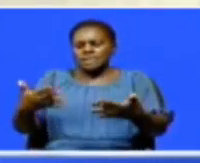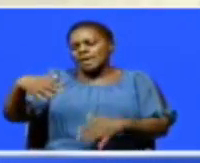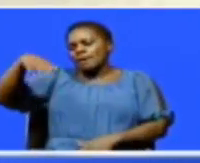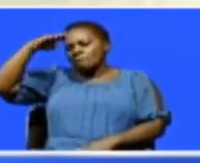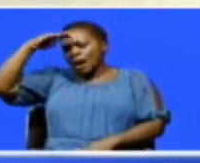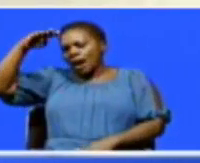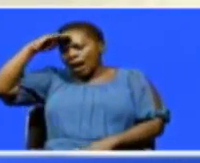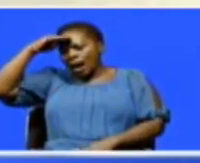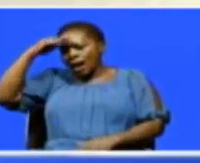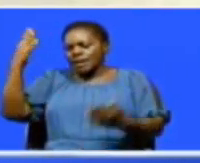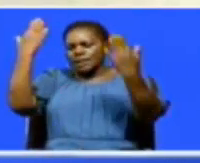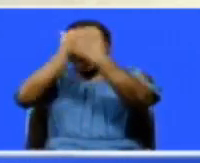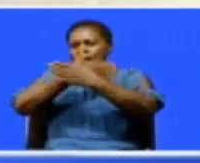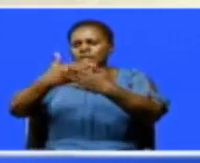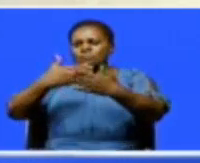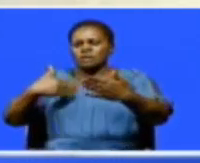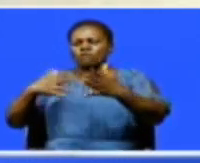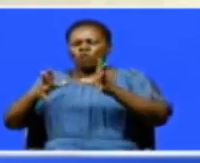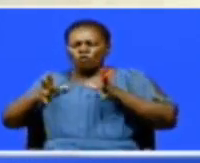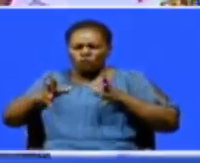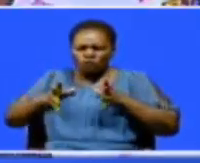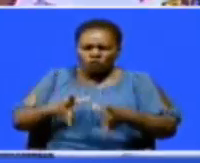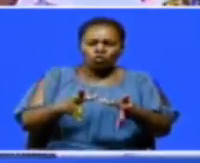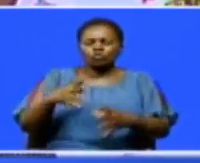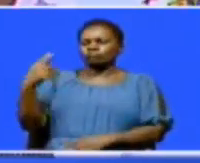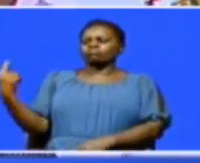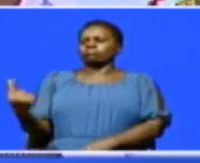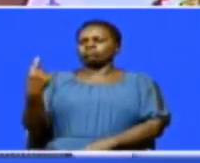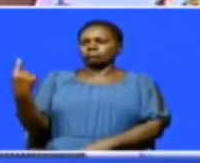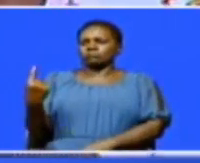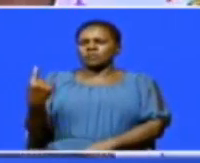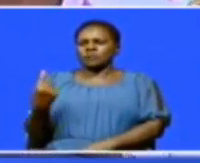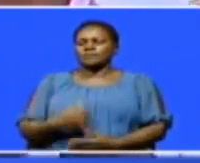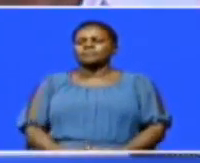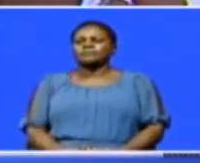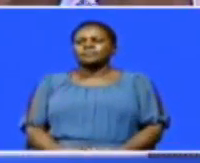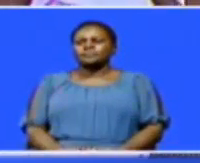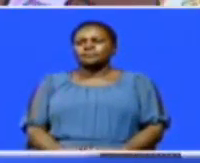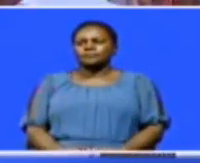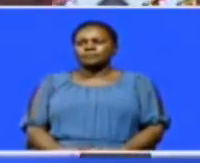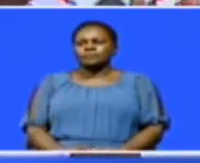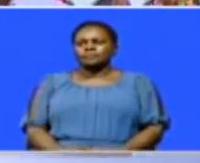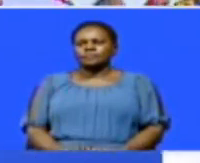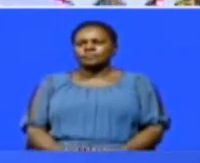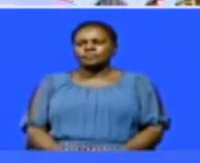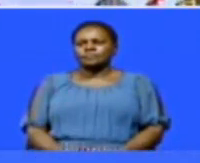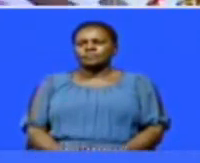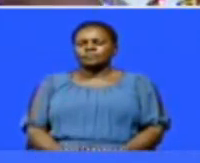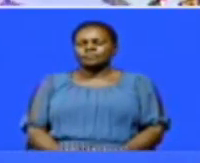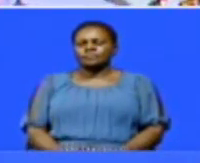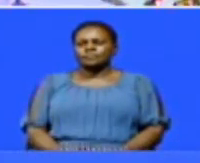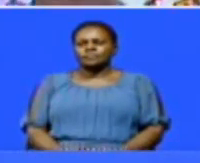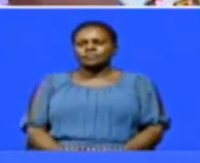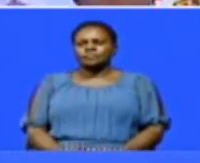club a night before being brought to order. In spite of all this, I'm also pleased